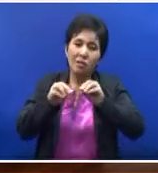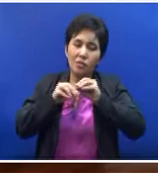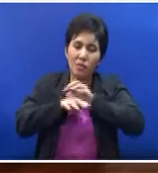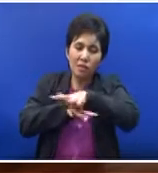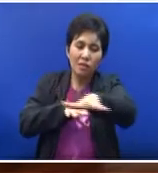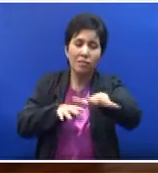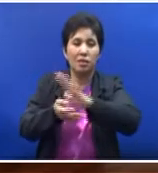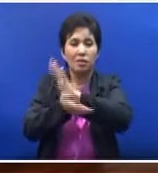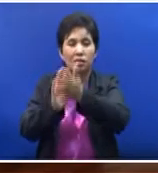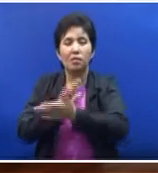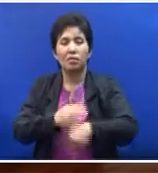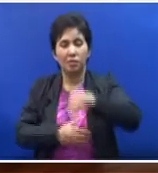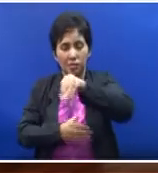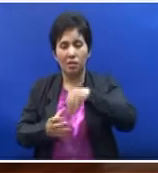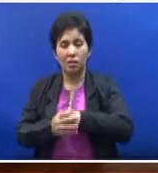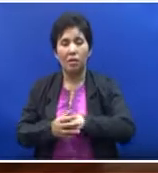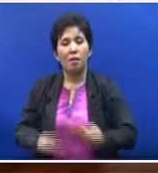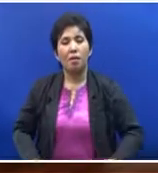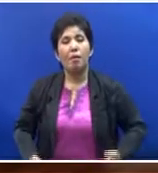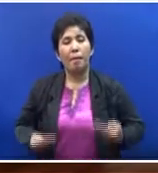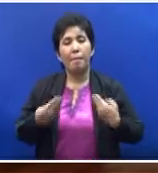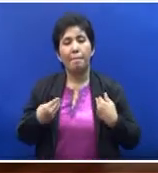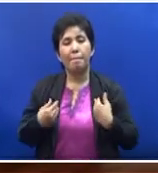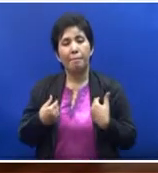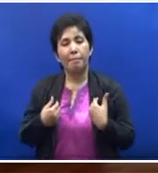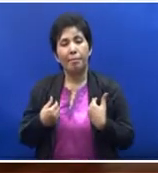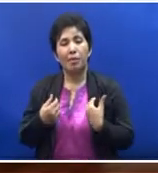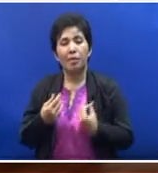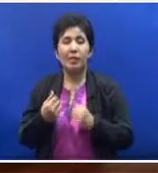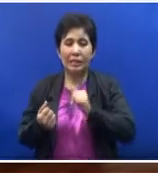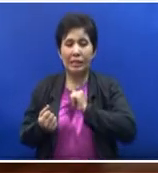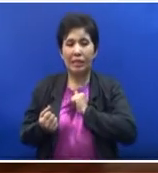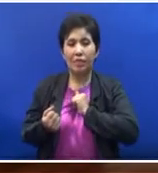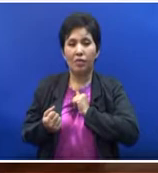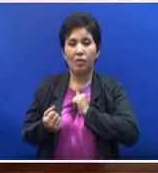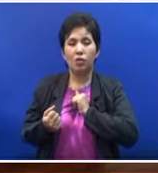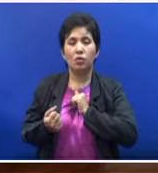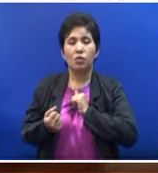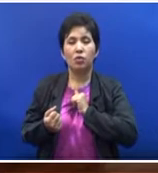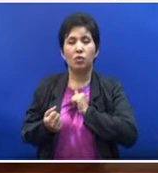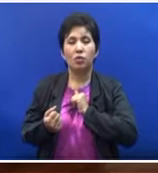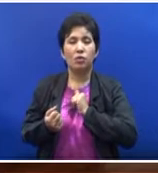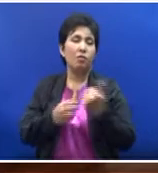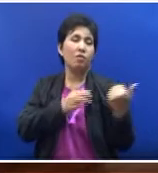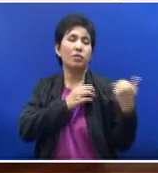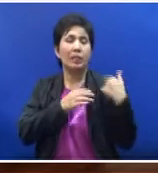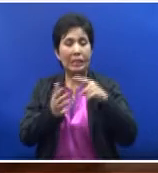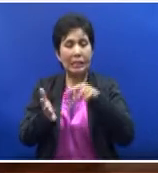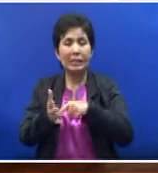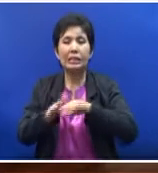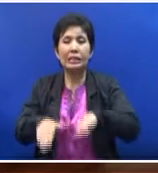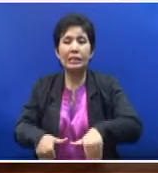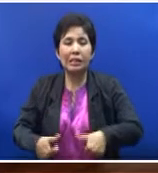like inside our body there are organs whereby each organs have their own functions. Okay, so this is